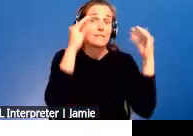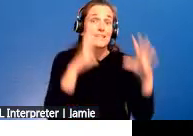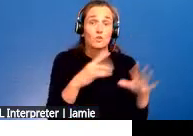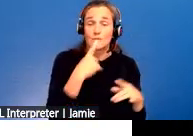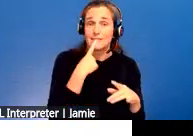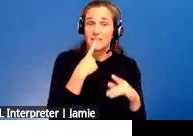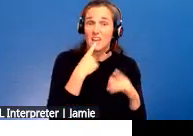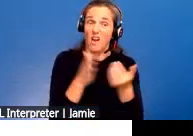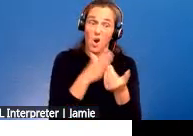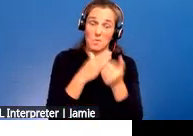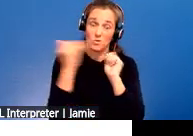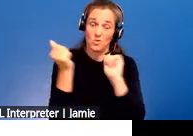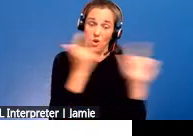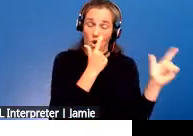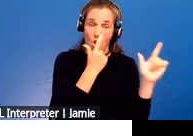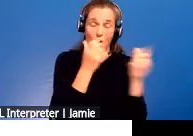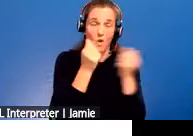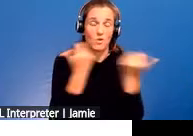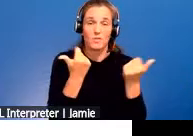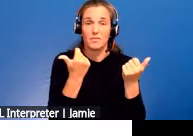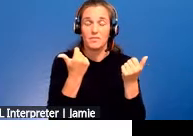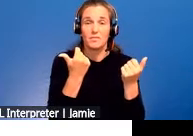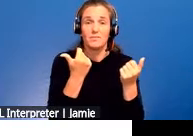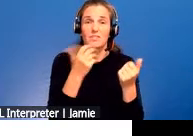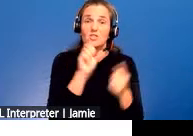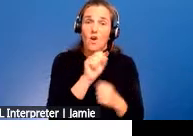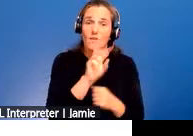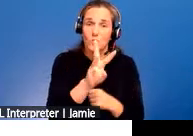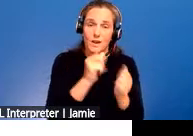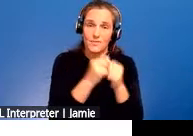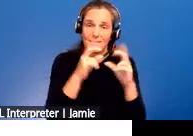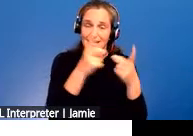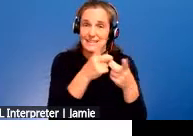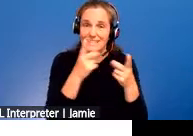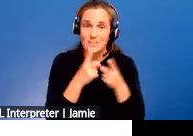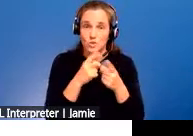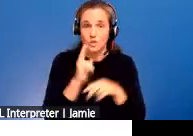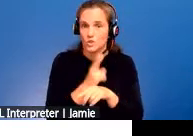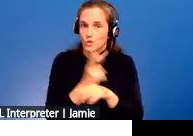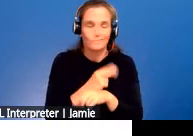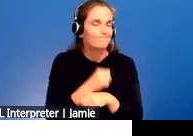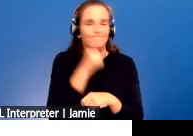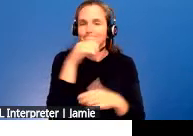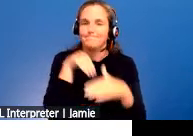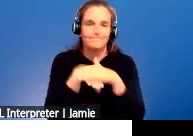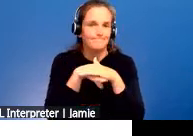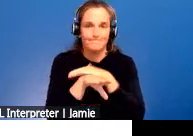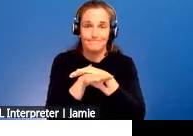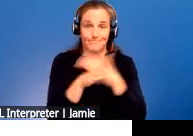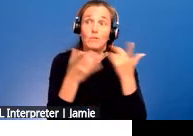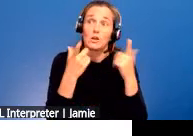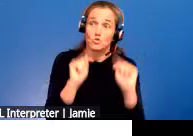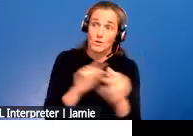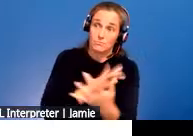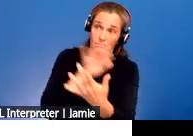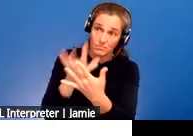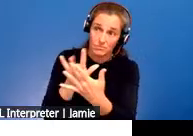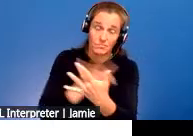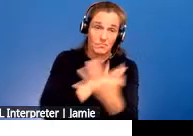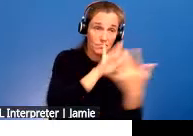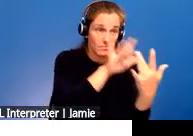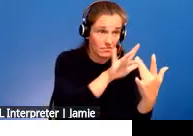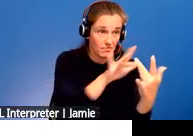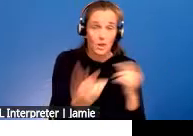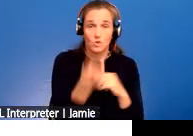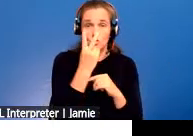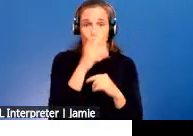of the platforms that districts used were inaccessible, and they tried to reach out to 2 different companies